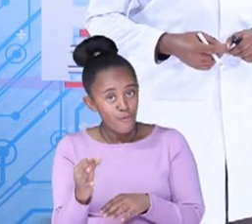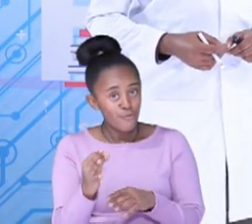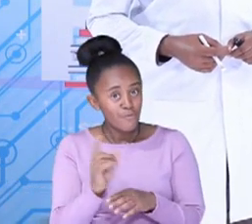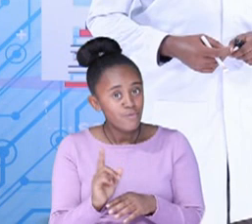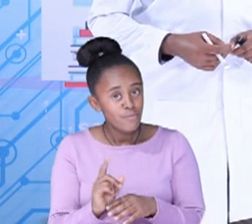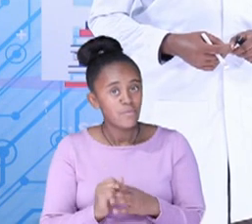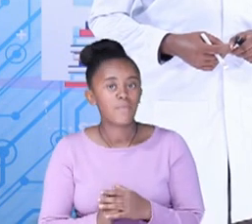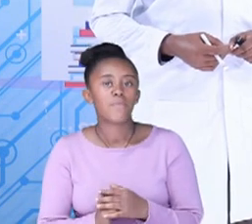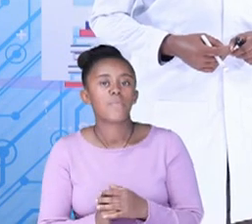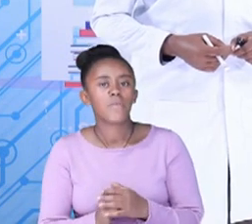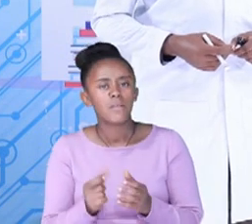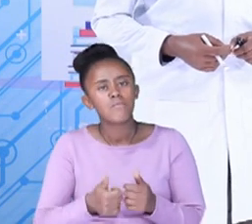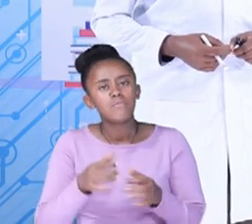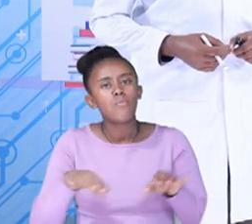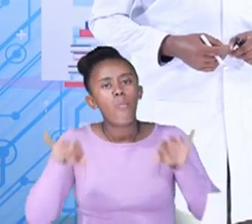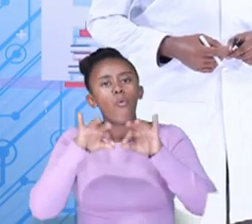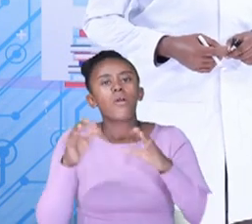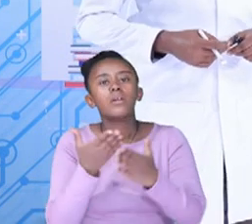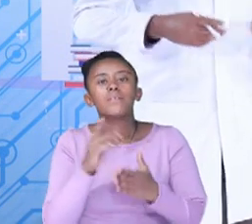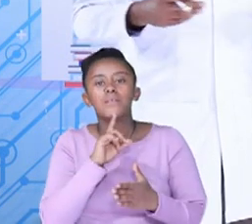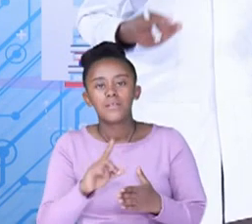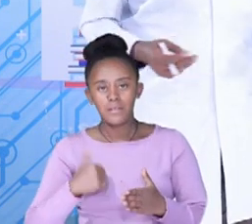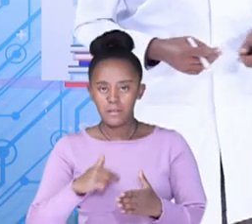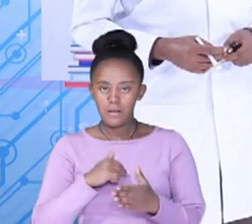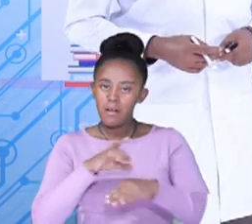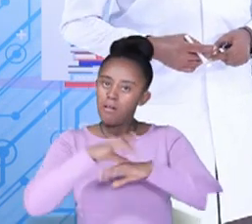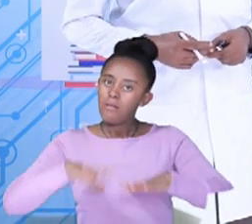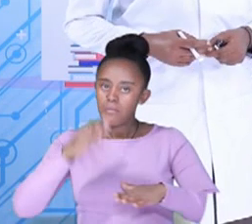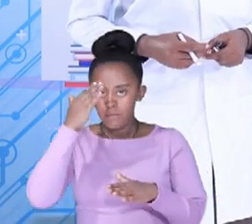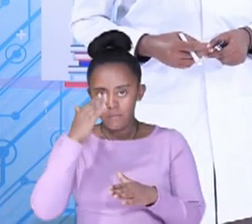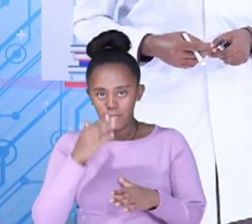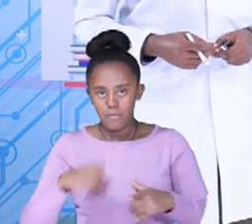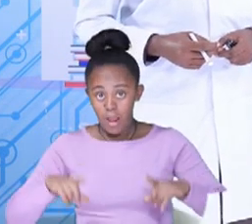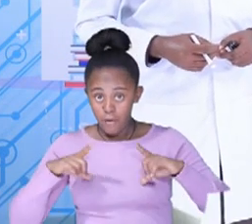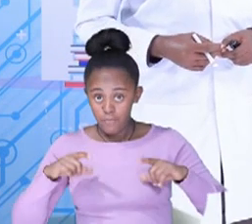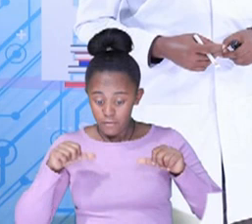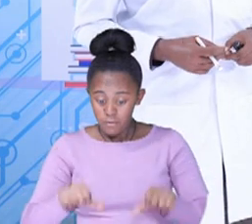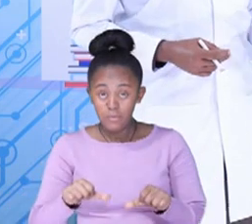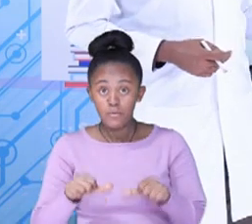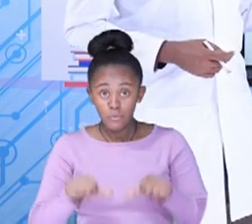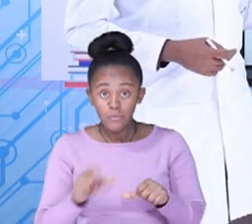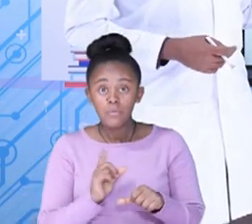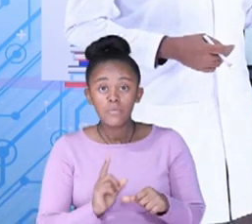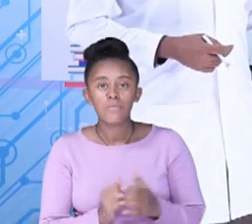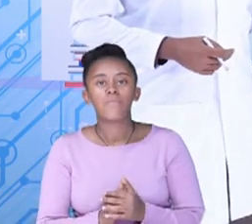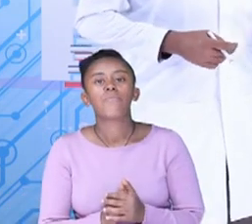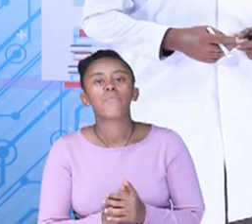the most important thing on our Earth. For life to exist on Earth,